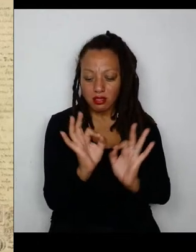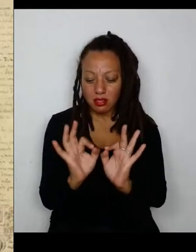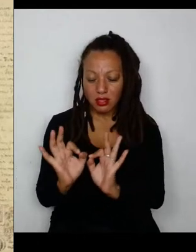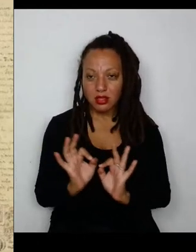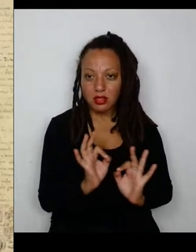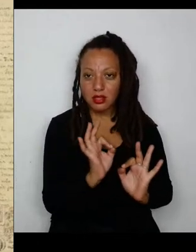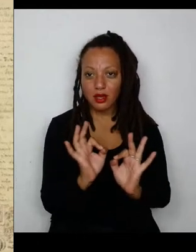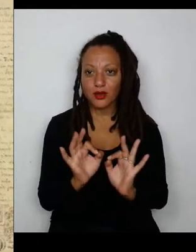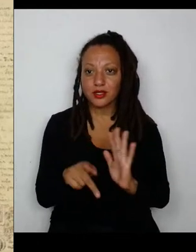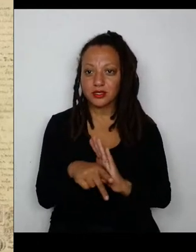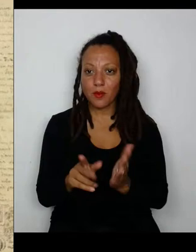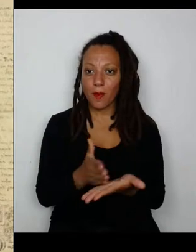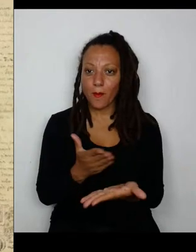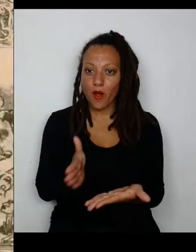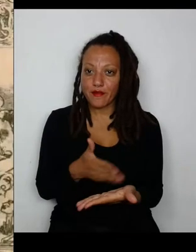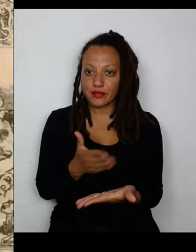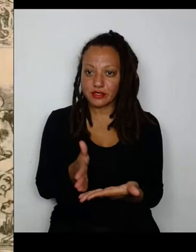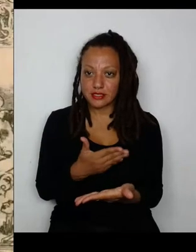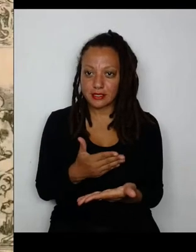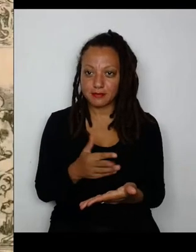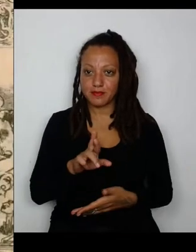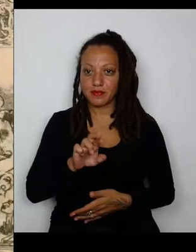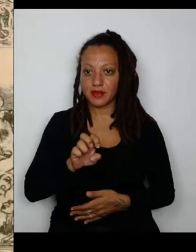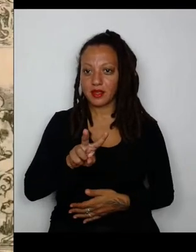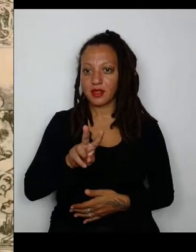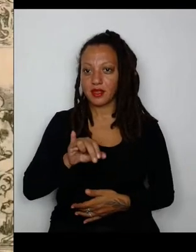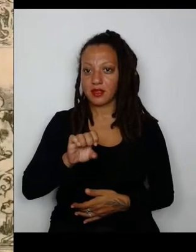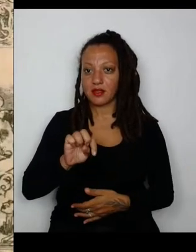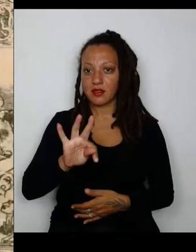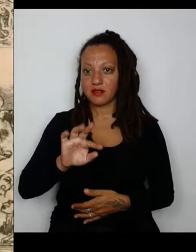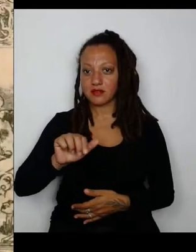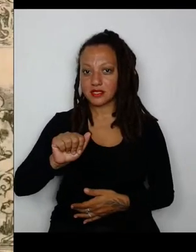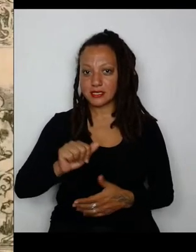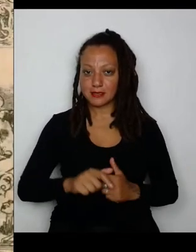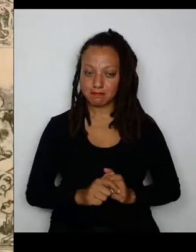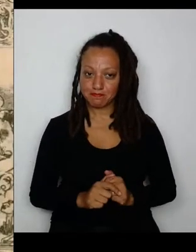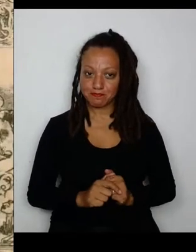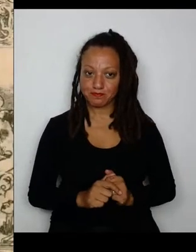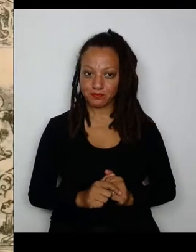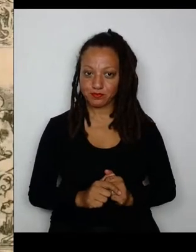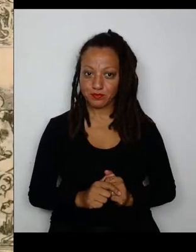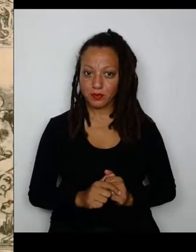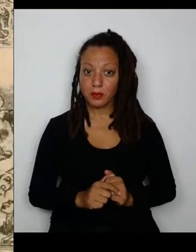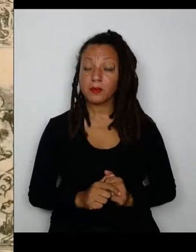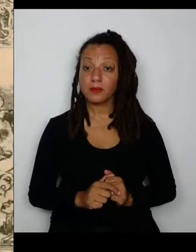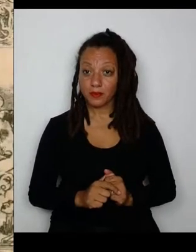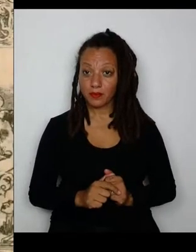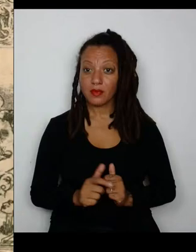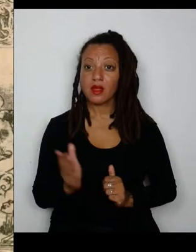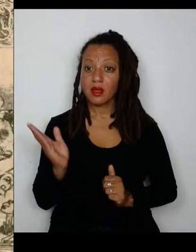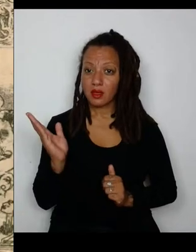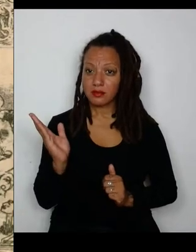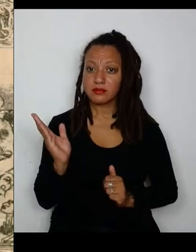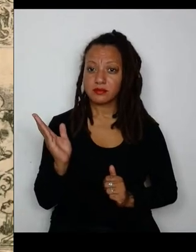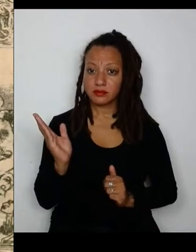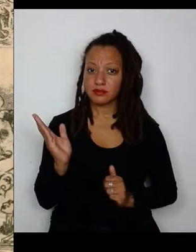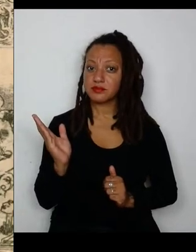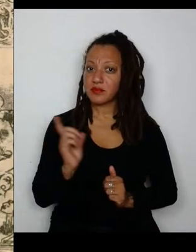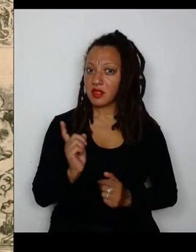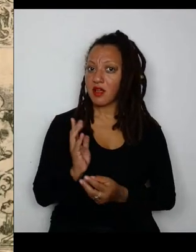many of these woodcuts also had a life as independent works of art or as elements of multimedia